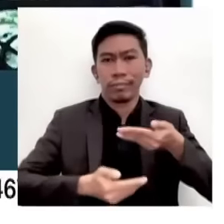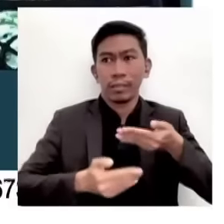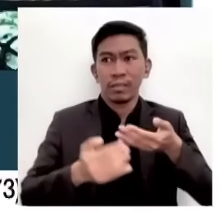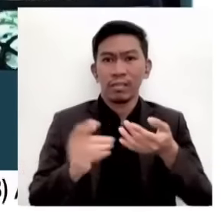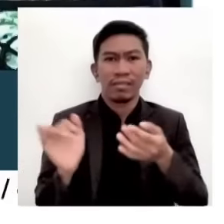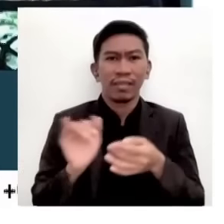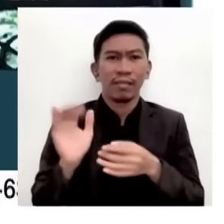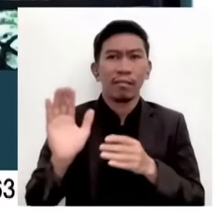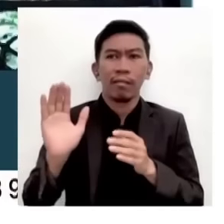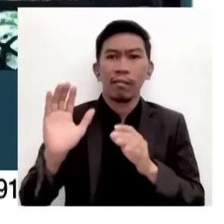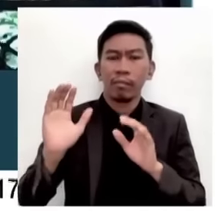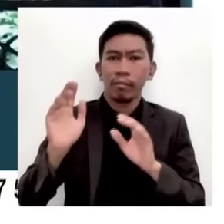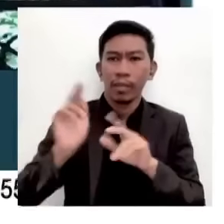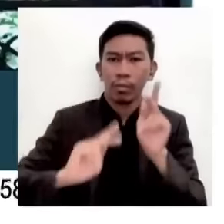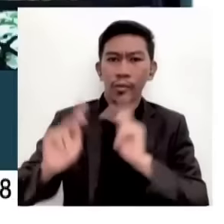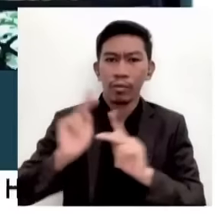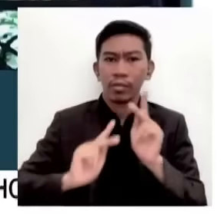Initiative.